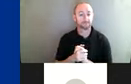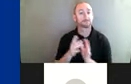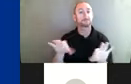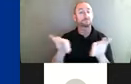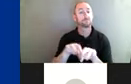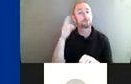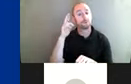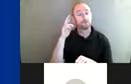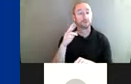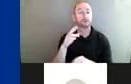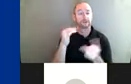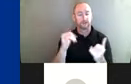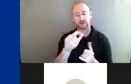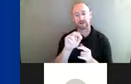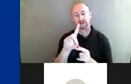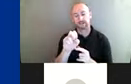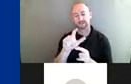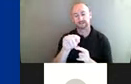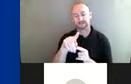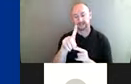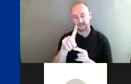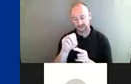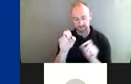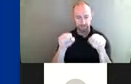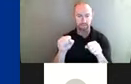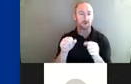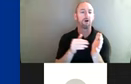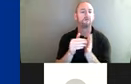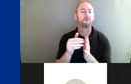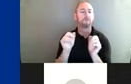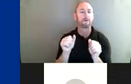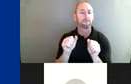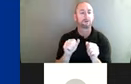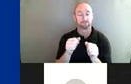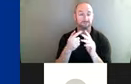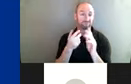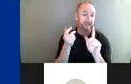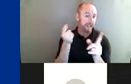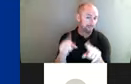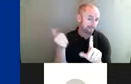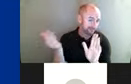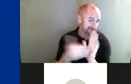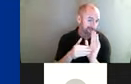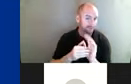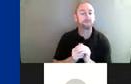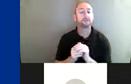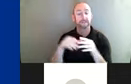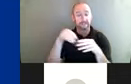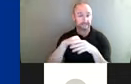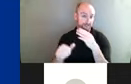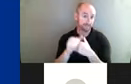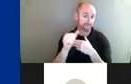important because existing landslide deposits are often susceptible to reactivation, and they're often susceptible in dangerous ways.